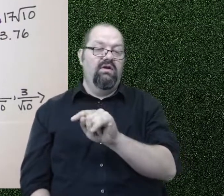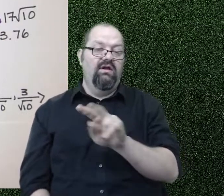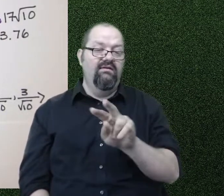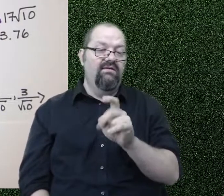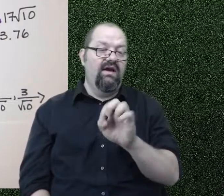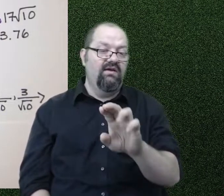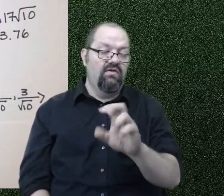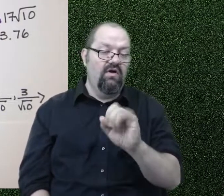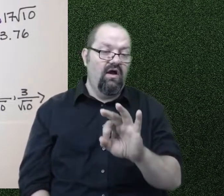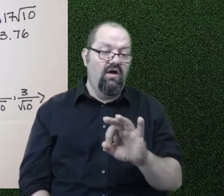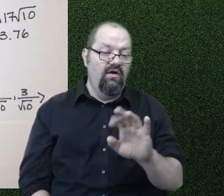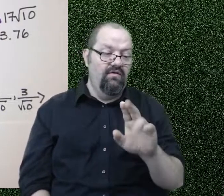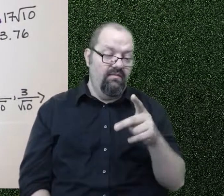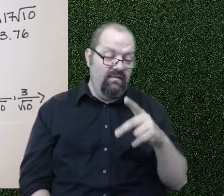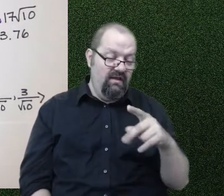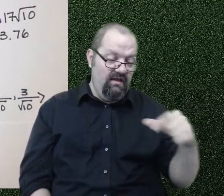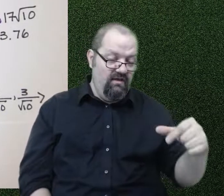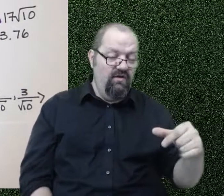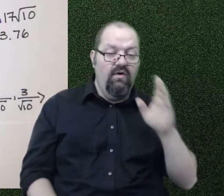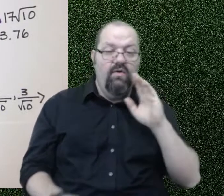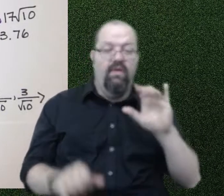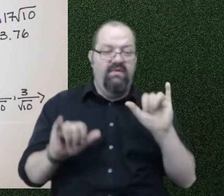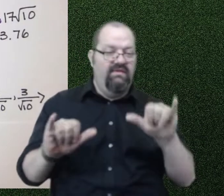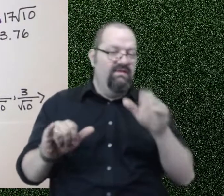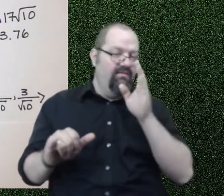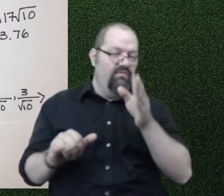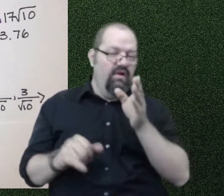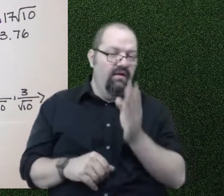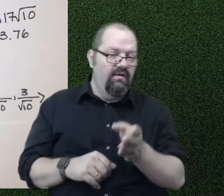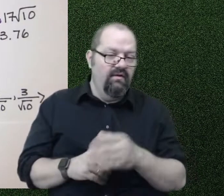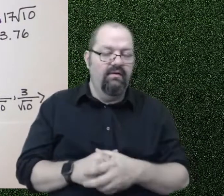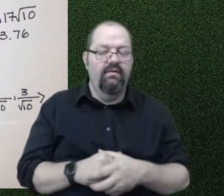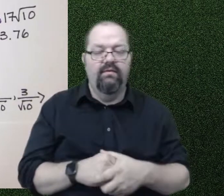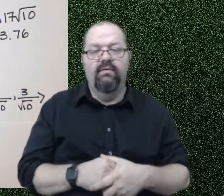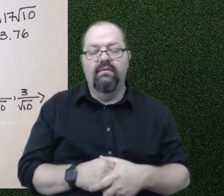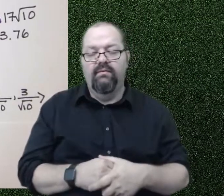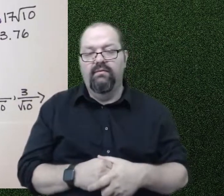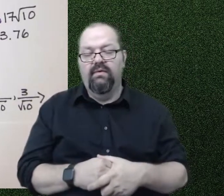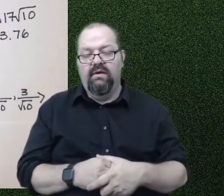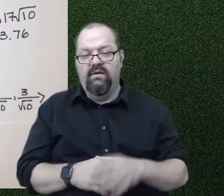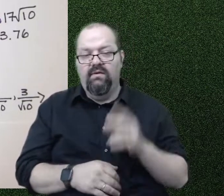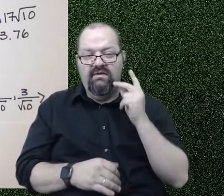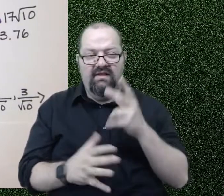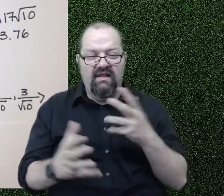applications especially, usually problems involving forces, tensions, things like that.